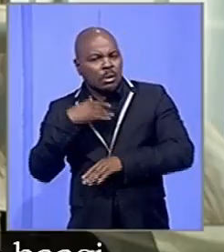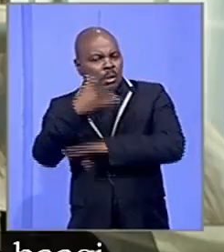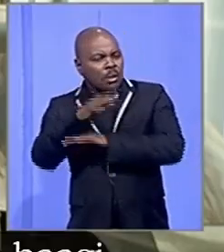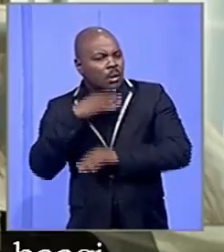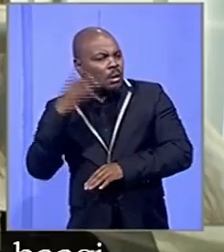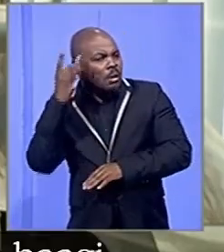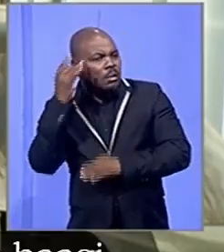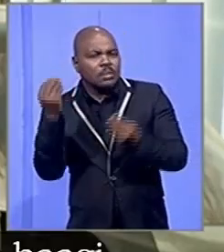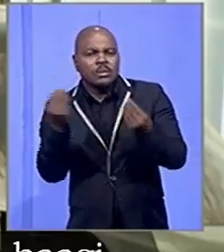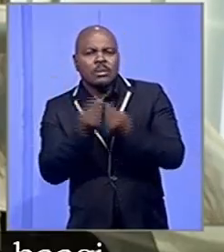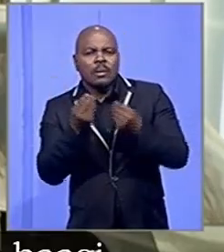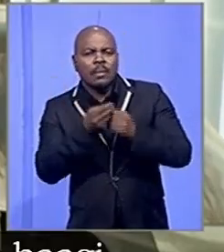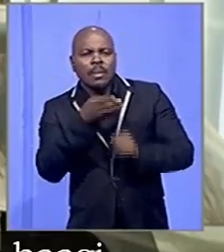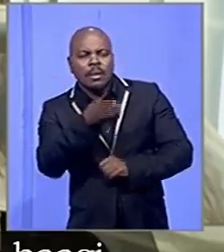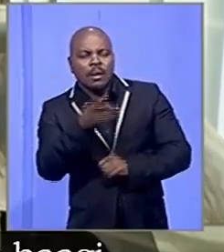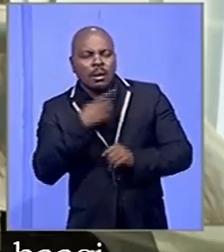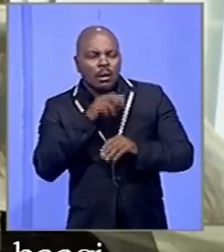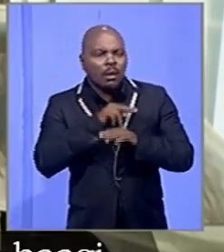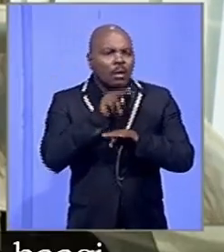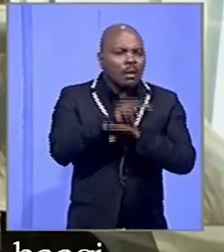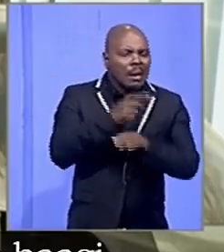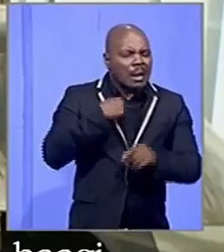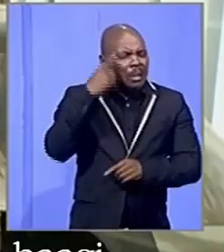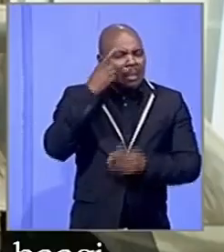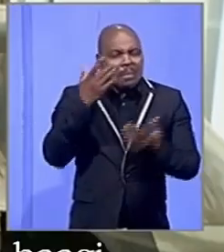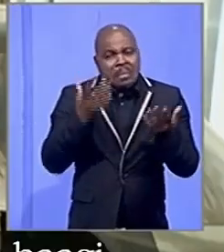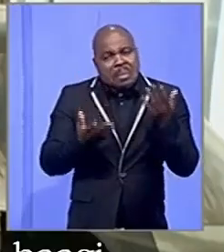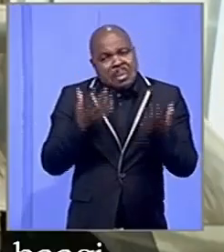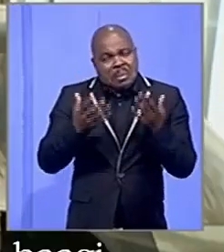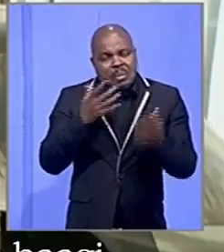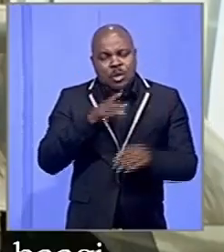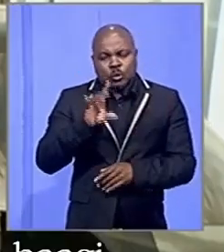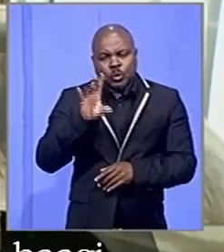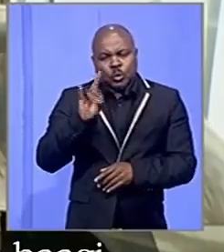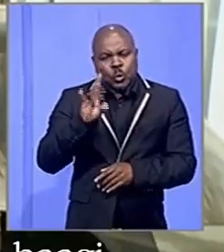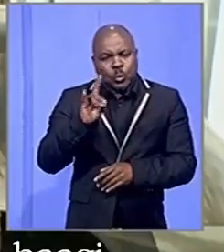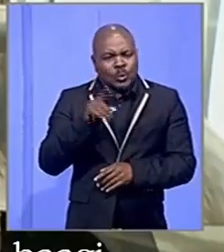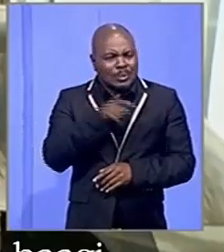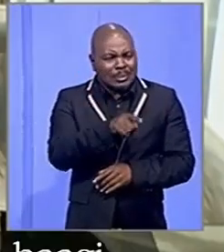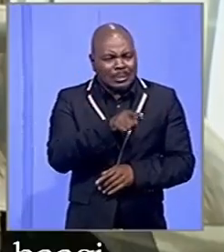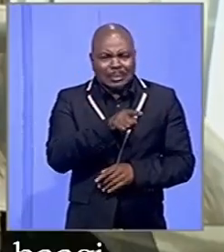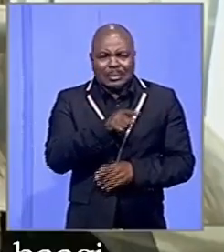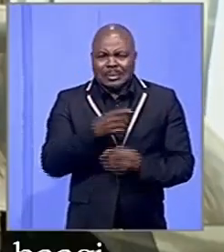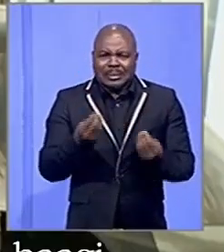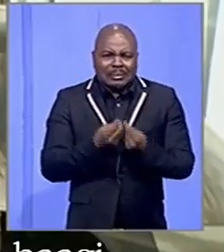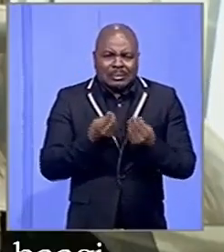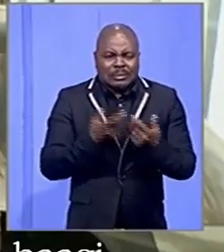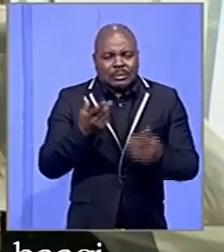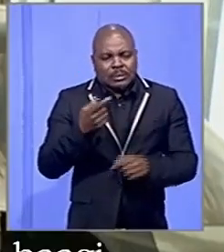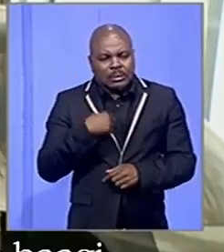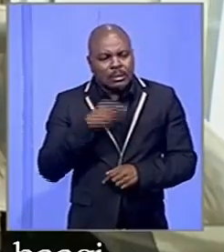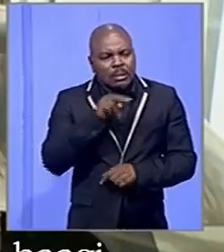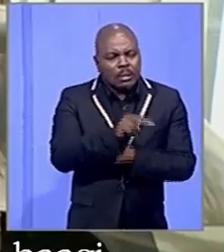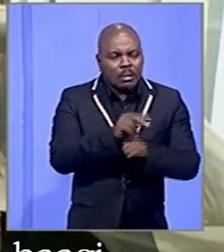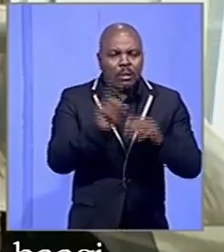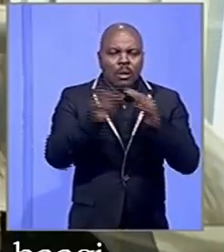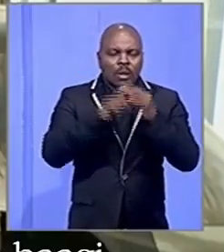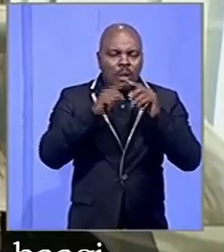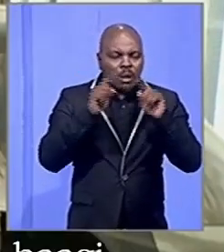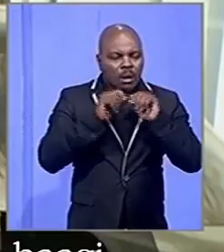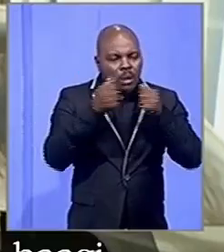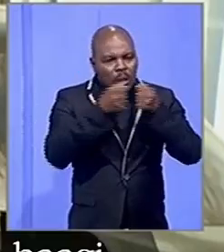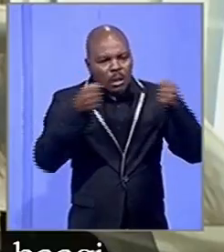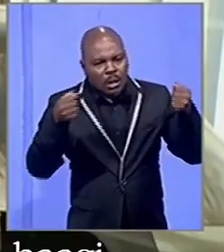montle ke re ke a tlhola ke re maybe ke mpianyana e thula something ka montle ka re ke tlhola ka lefestere ka